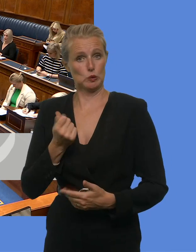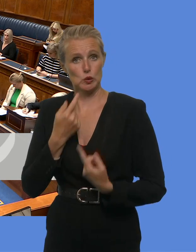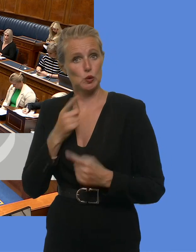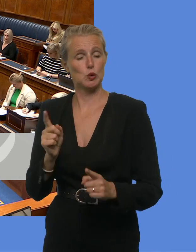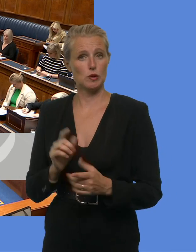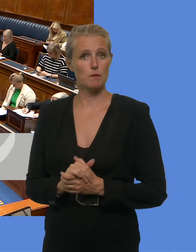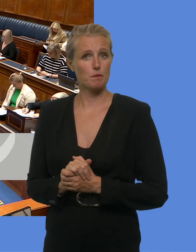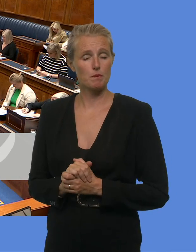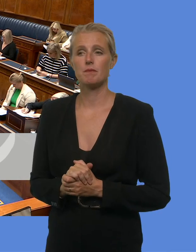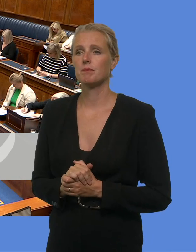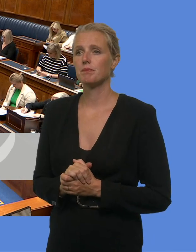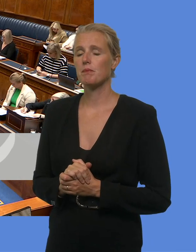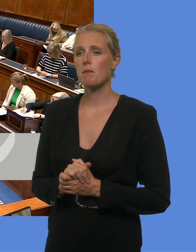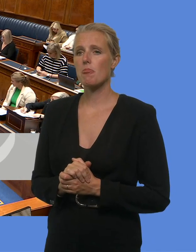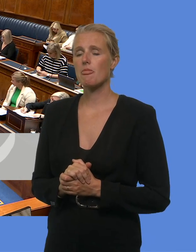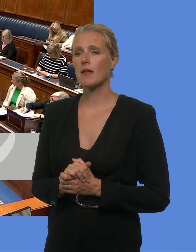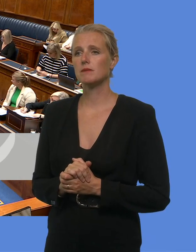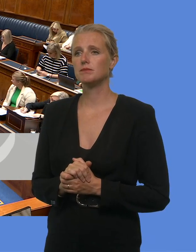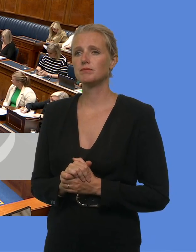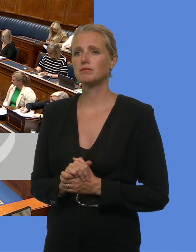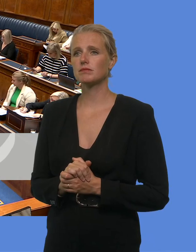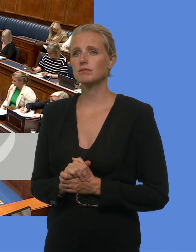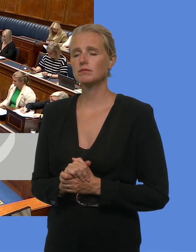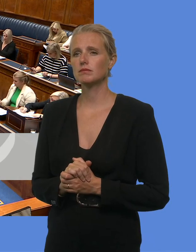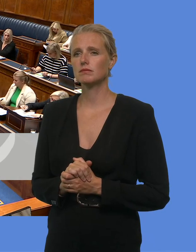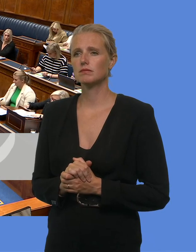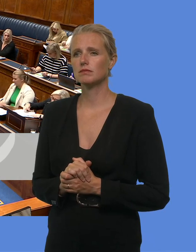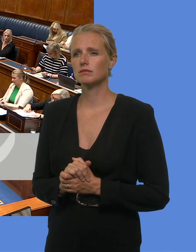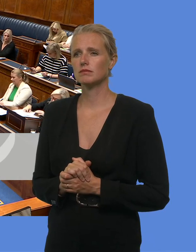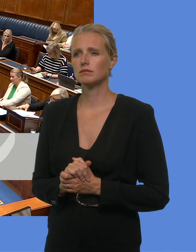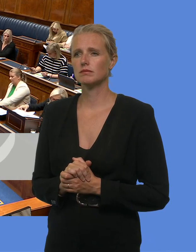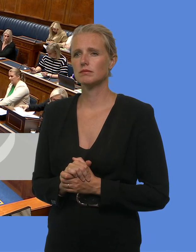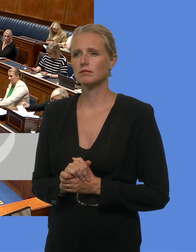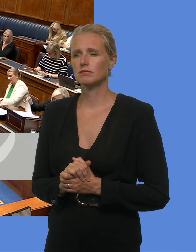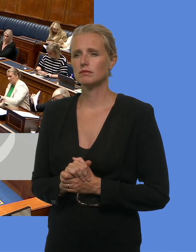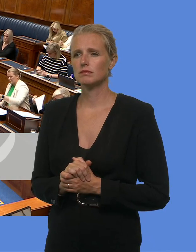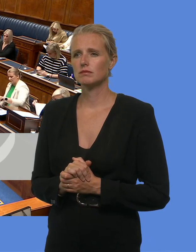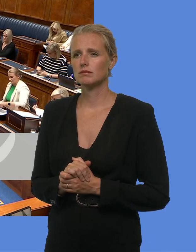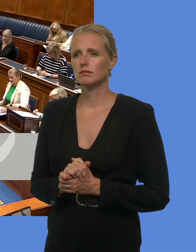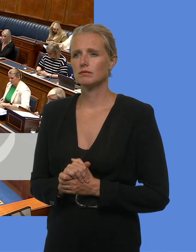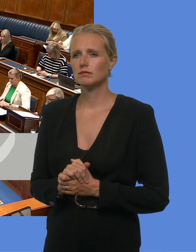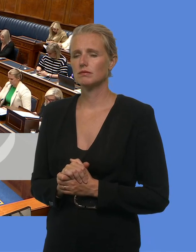I call Kate Nicholl. Please. Deputy First Minister.